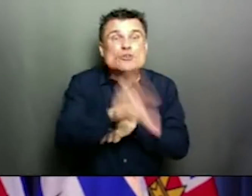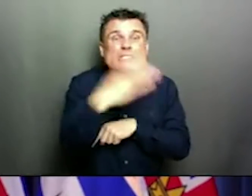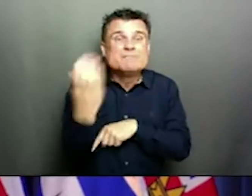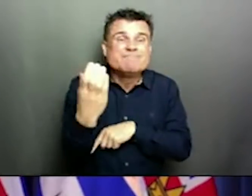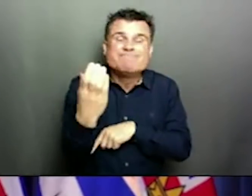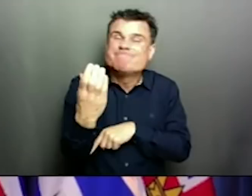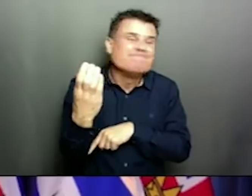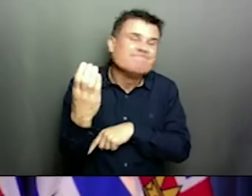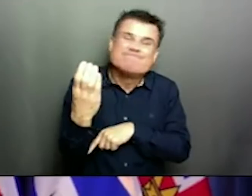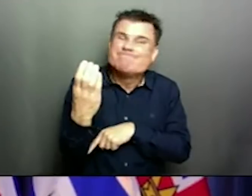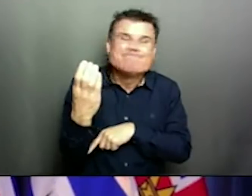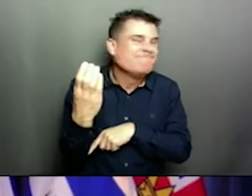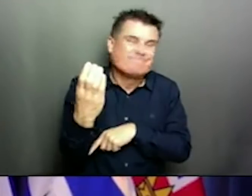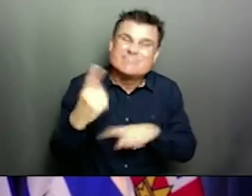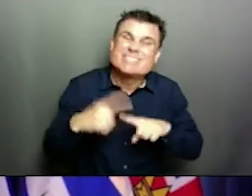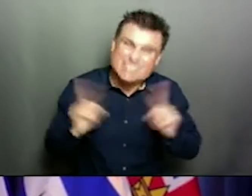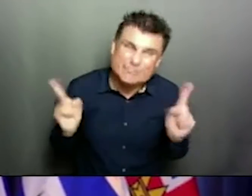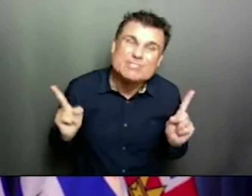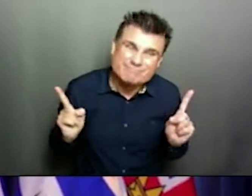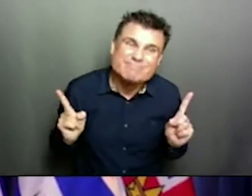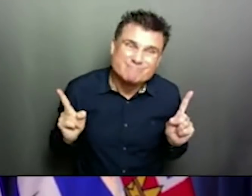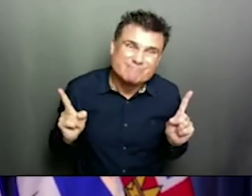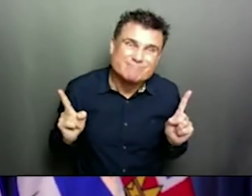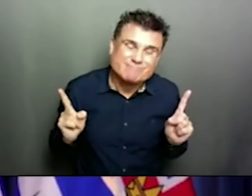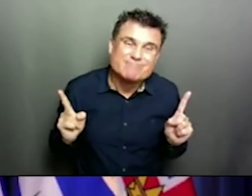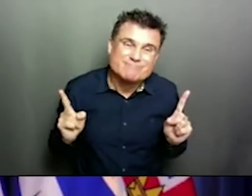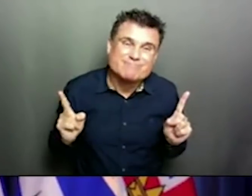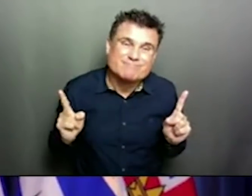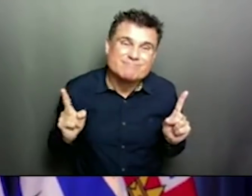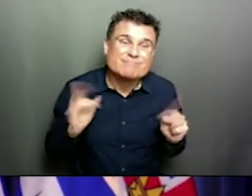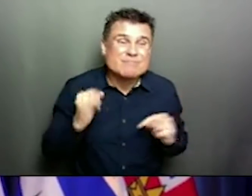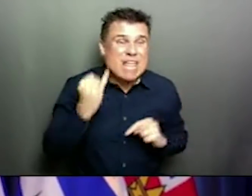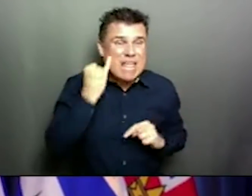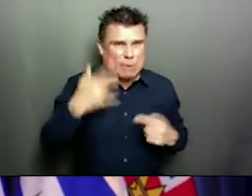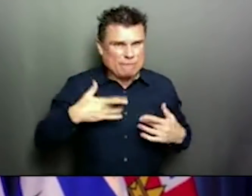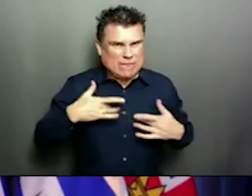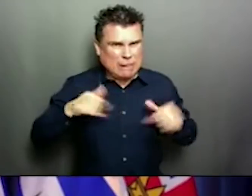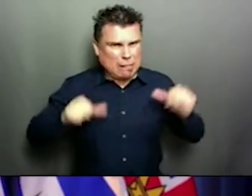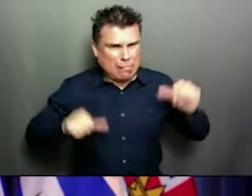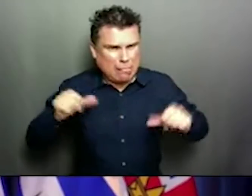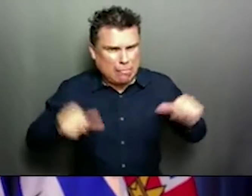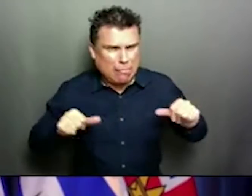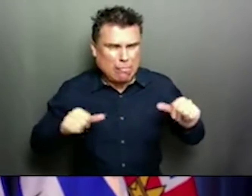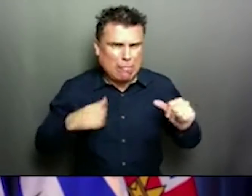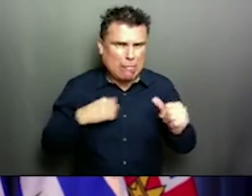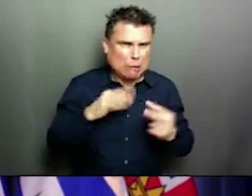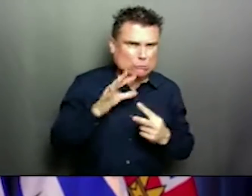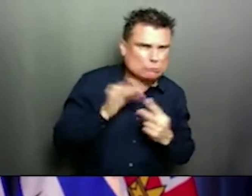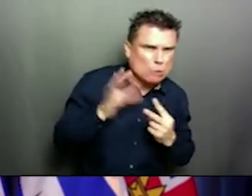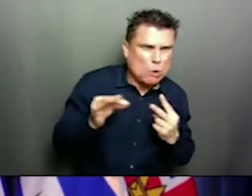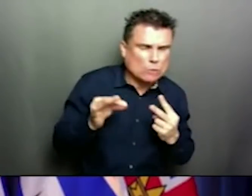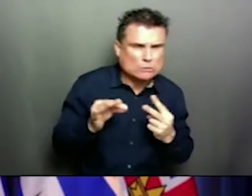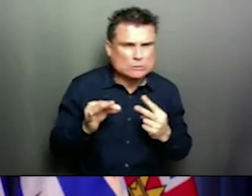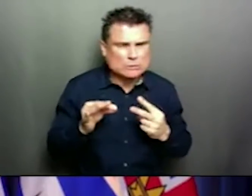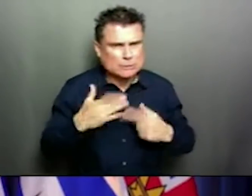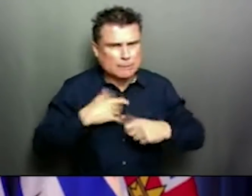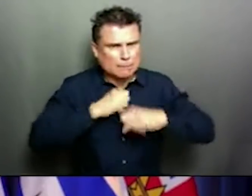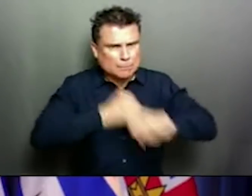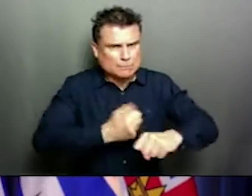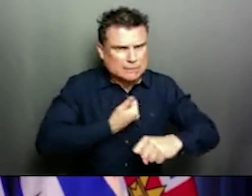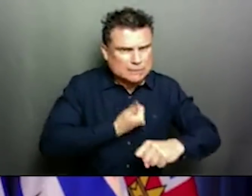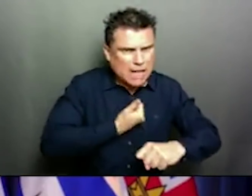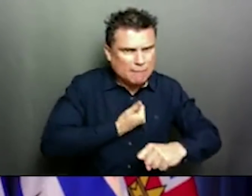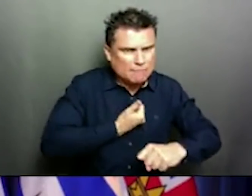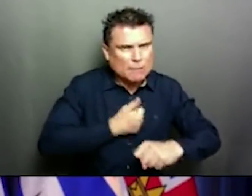the protection of the ones you love and the protection of everybody else, this is not the time to gather. When in doubt, rule it